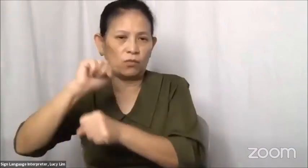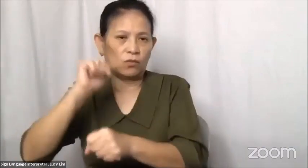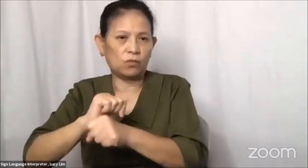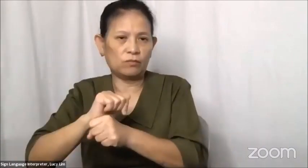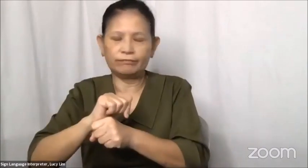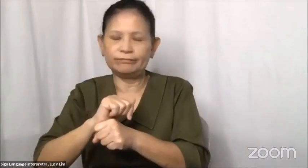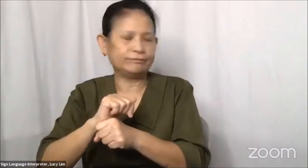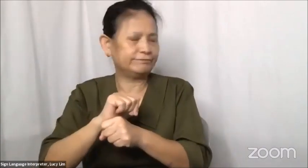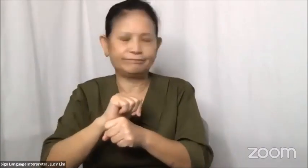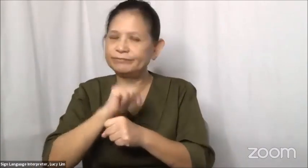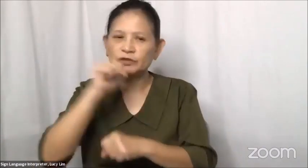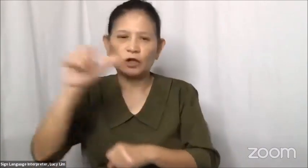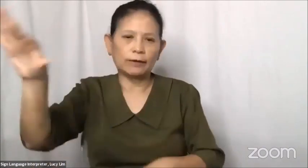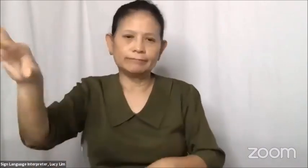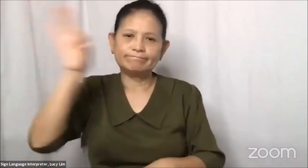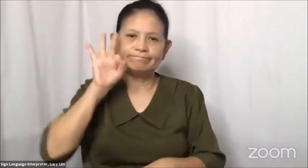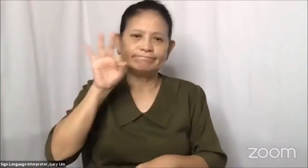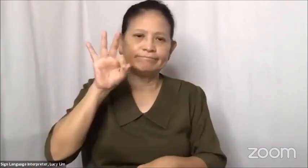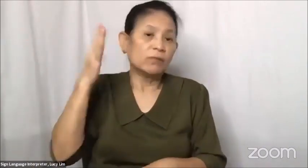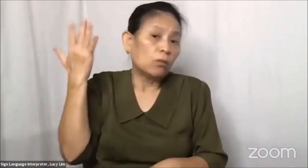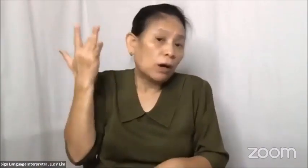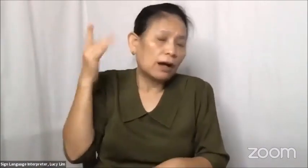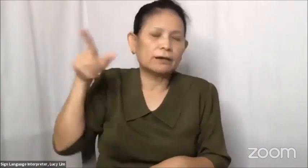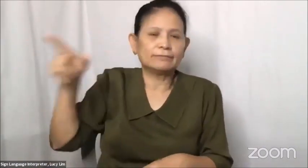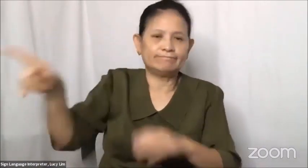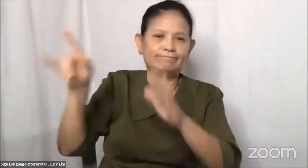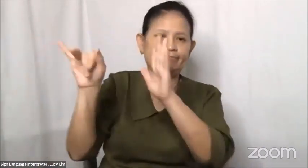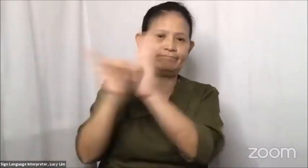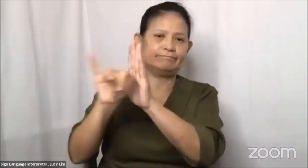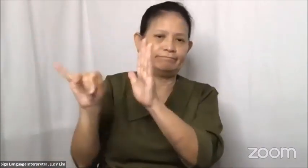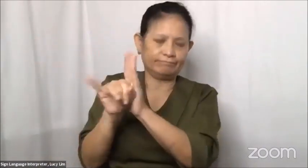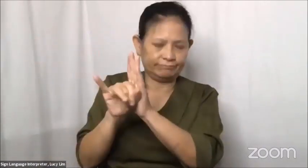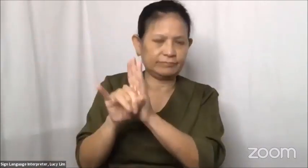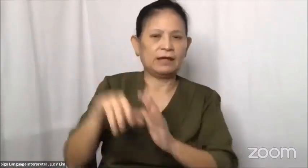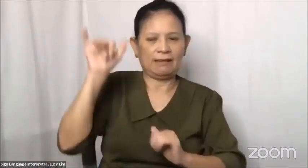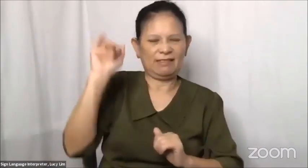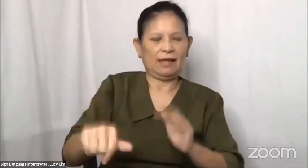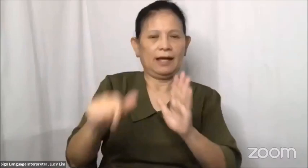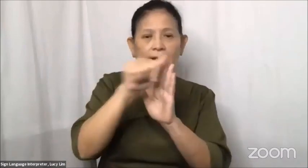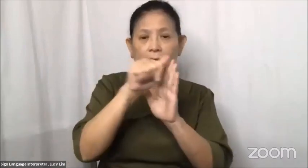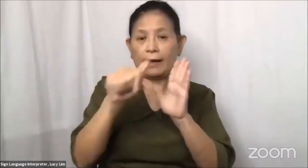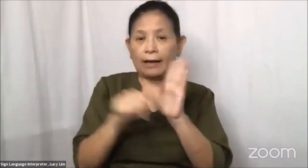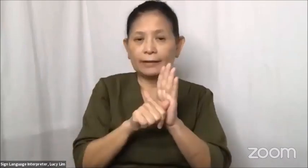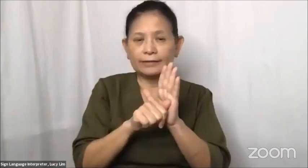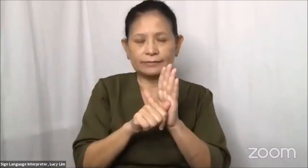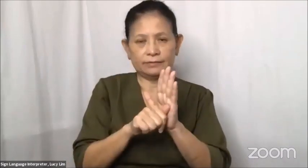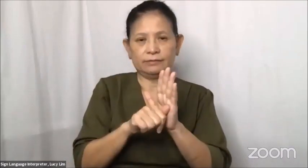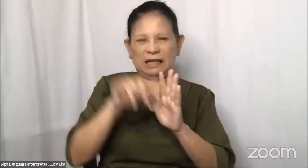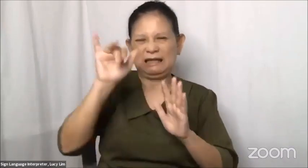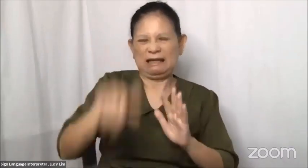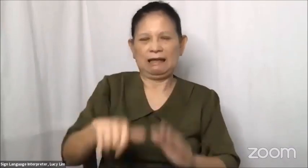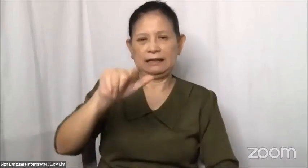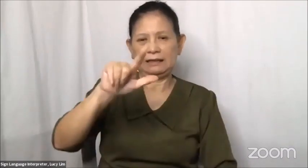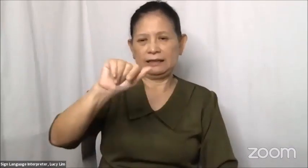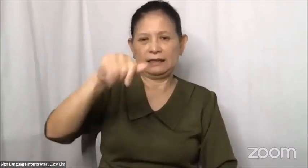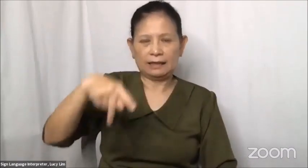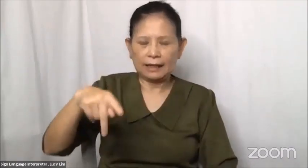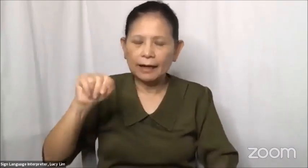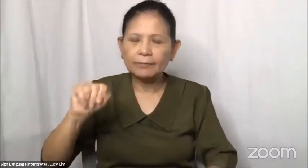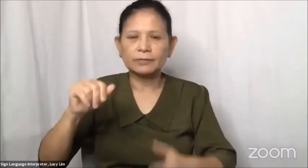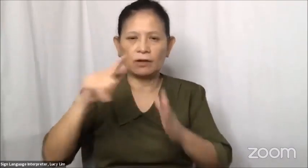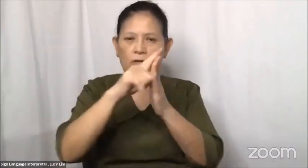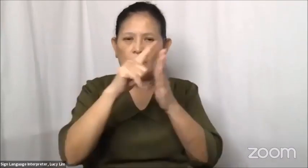not selected because of their identity. So these are the gaps that the law has to look at to